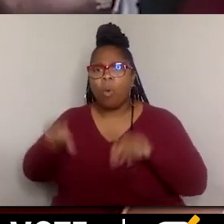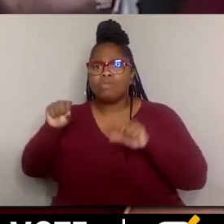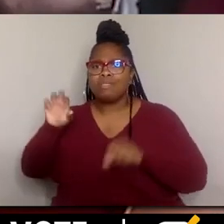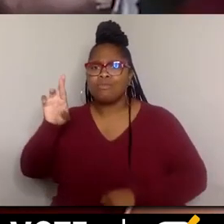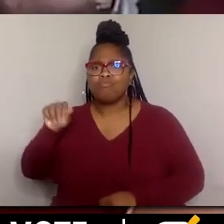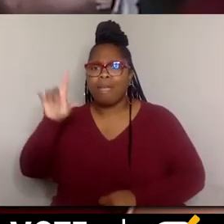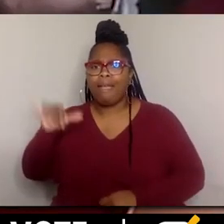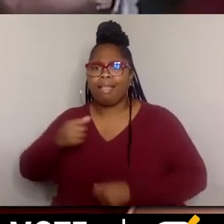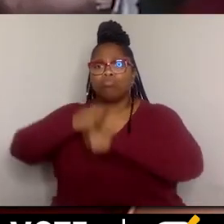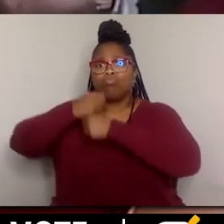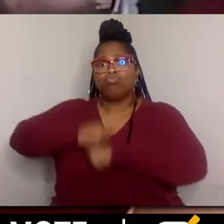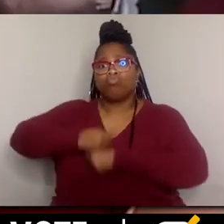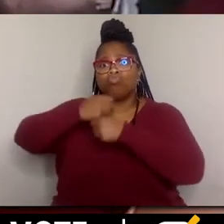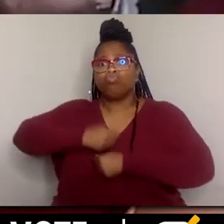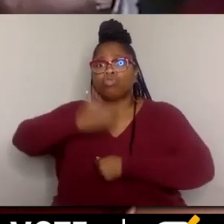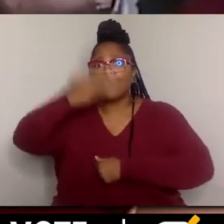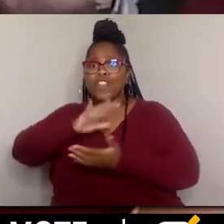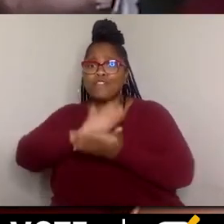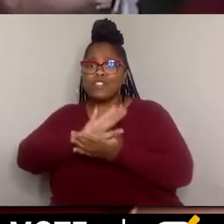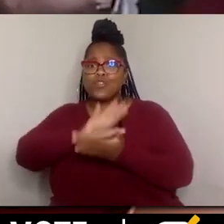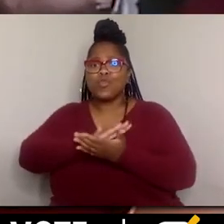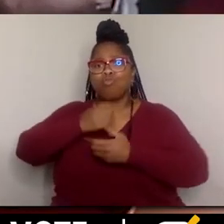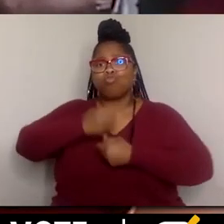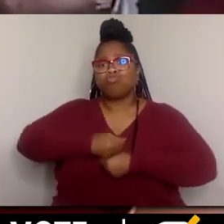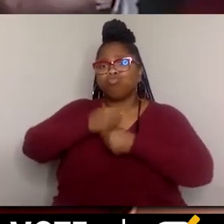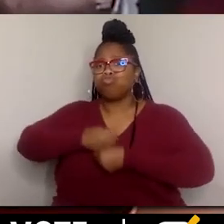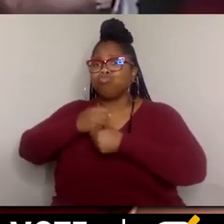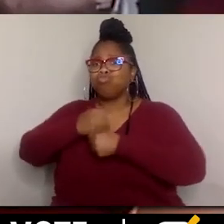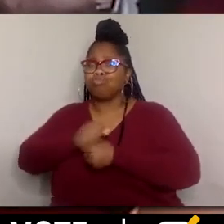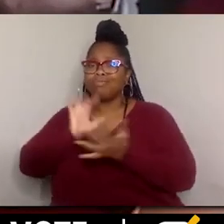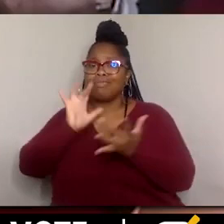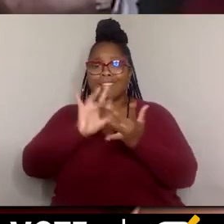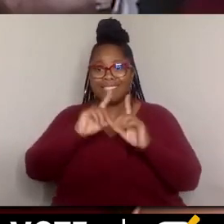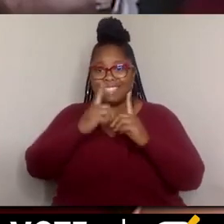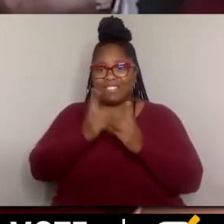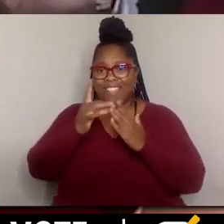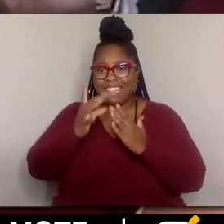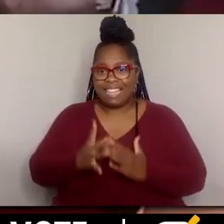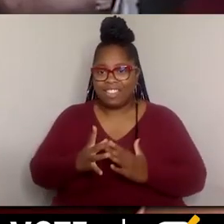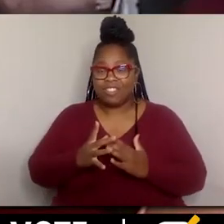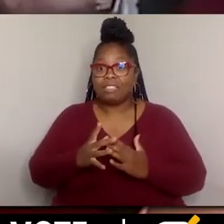to district leaders. This week, the district confirmed that the